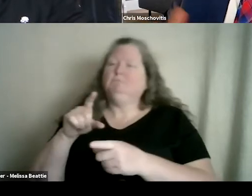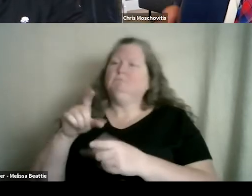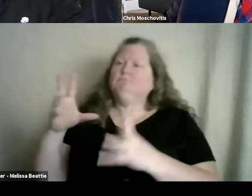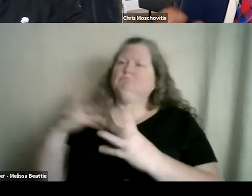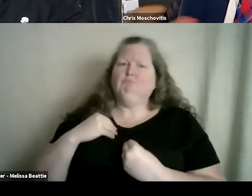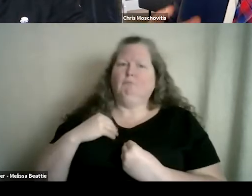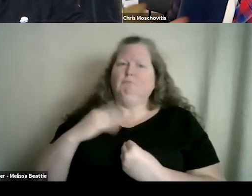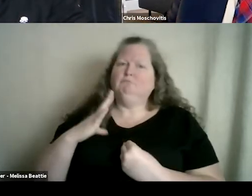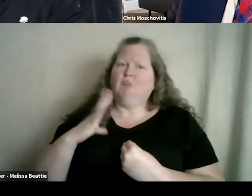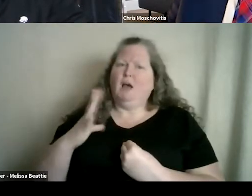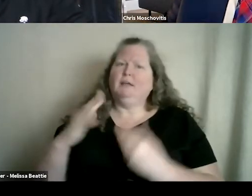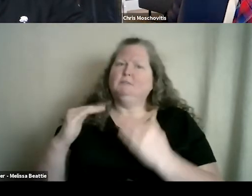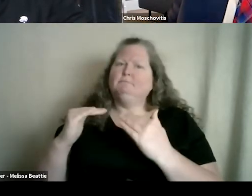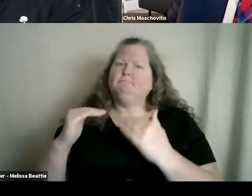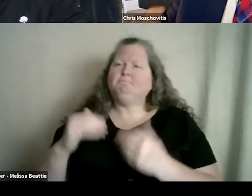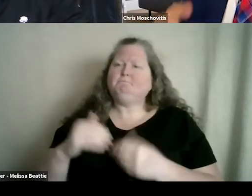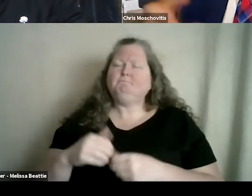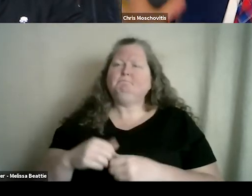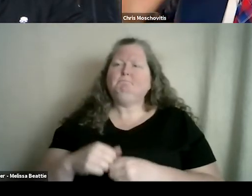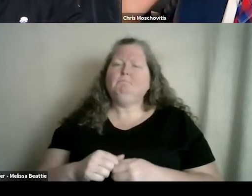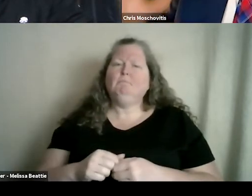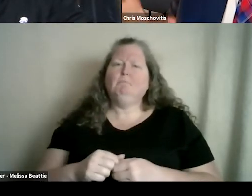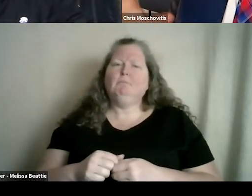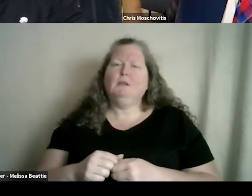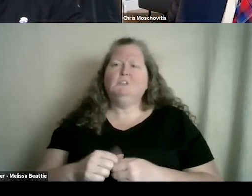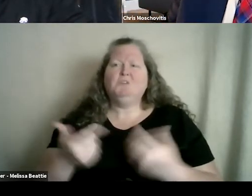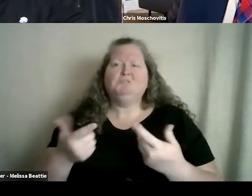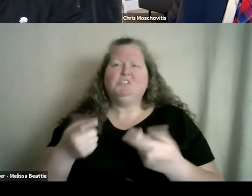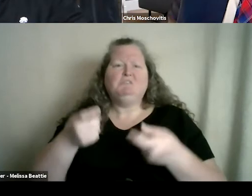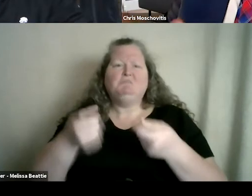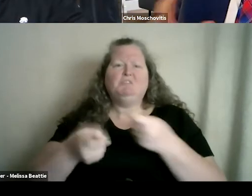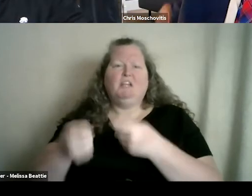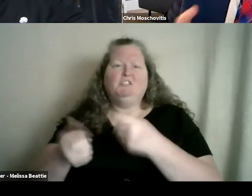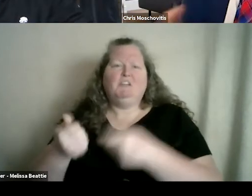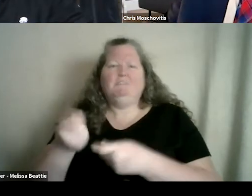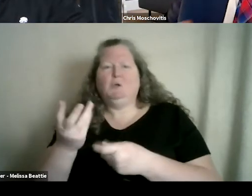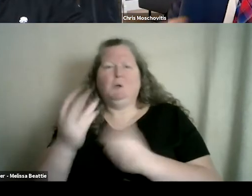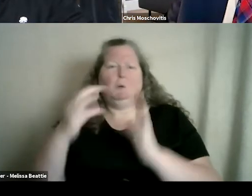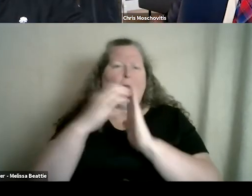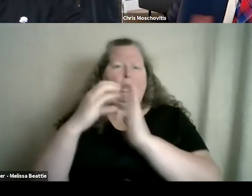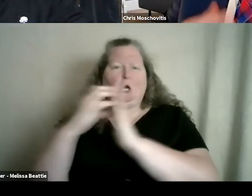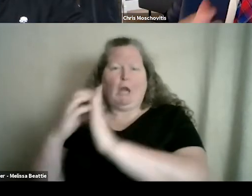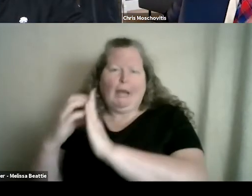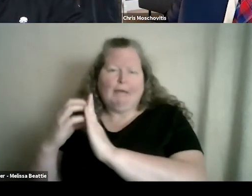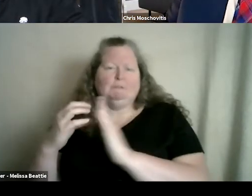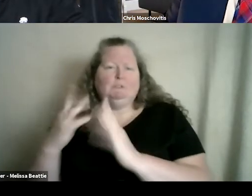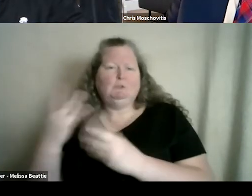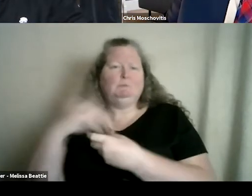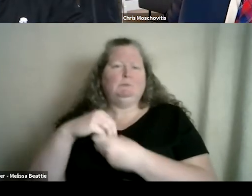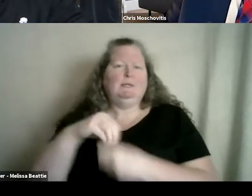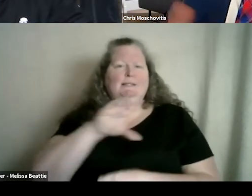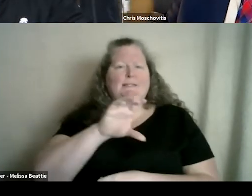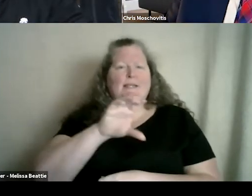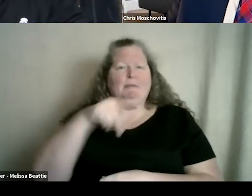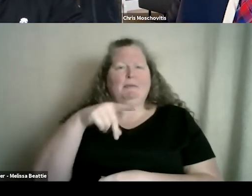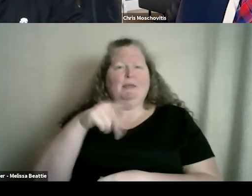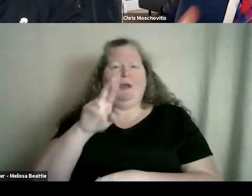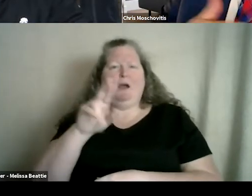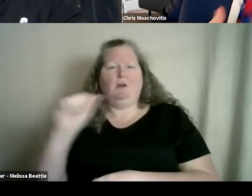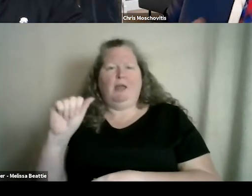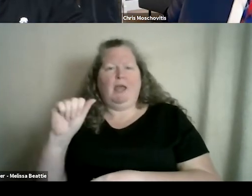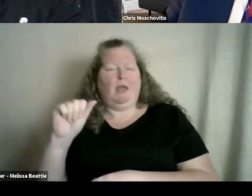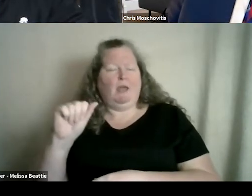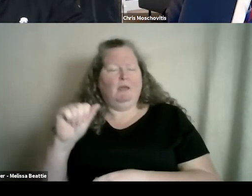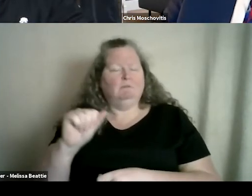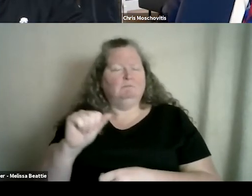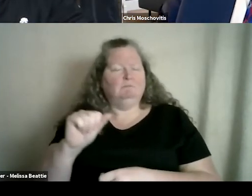that's fine, insofar as it is a little bit here and there, change a few paragraphs to include CPRA and its impact in CCPA, for example. There's